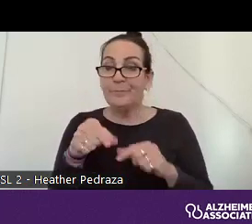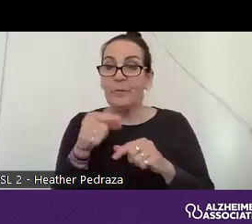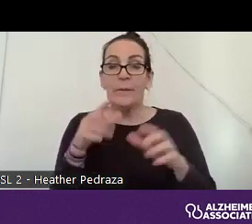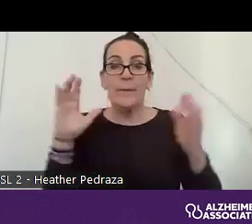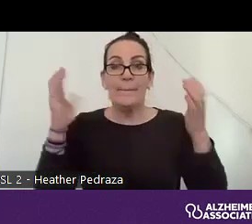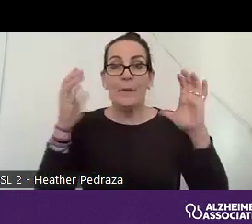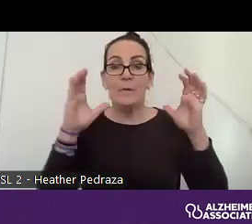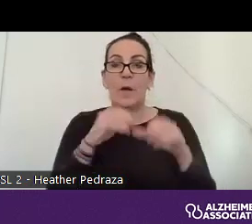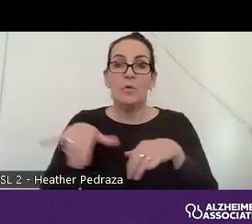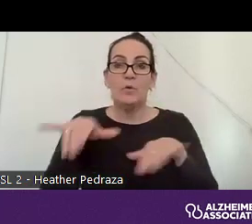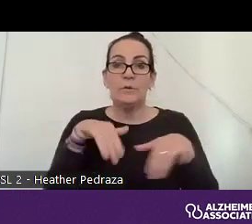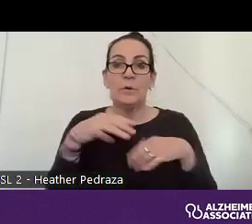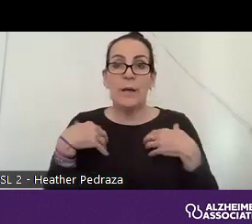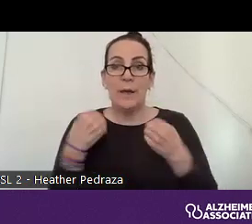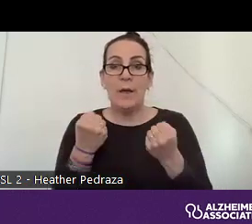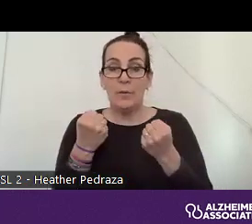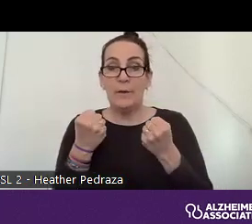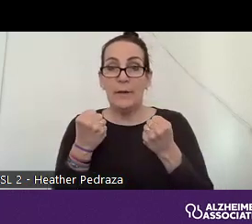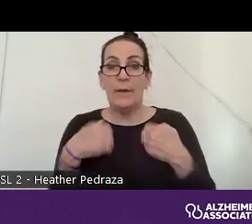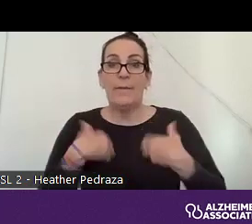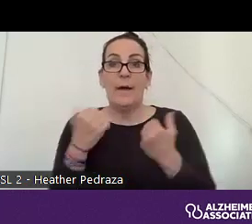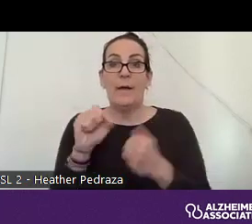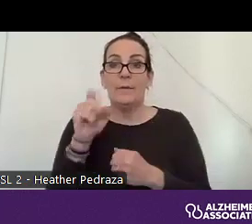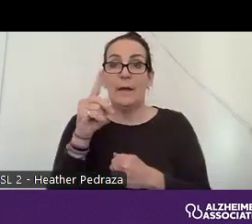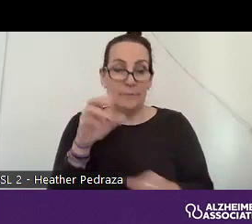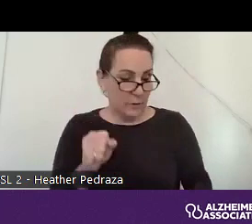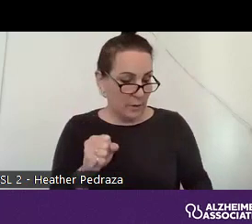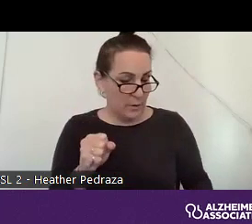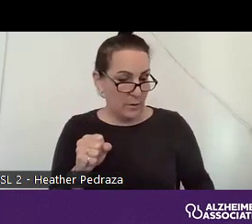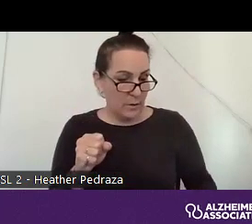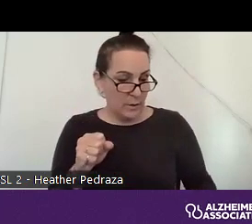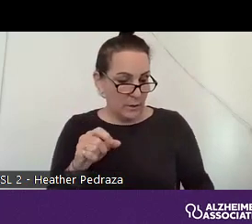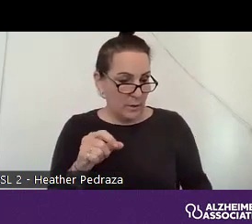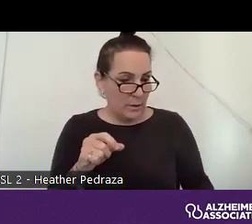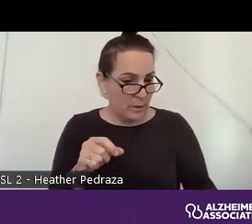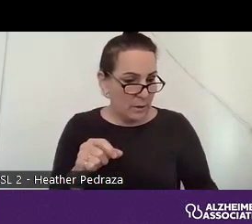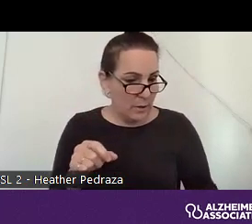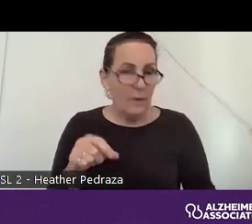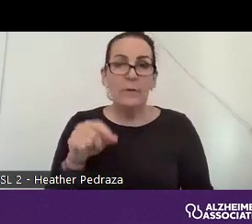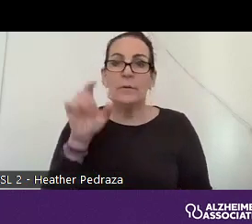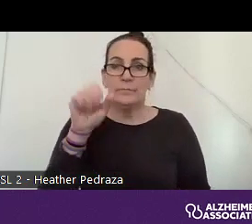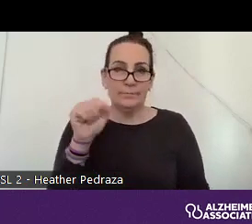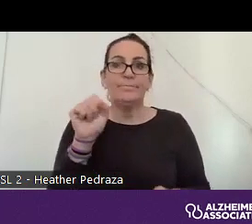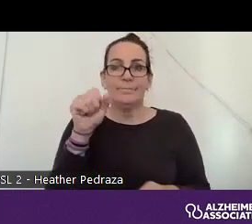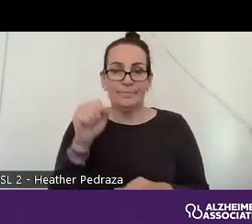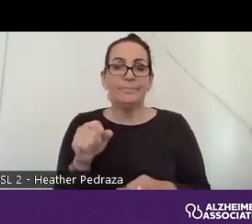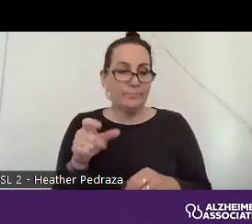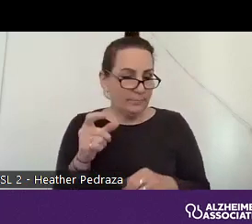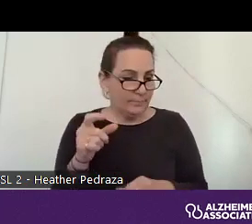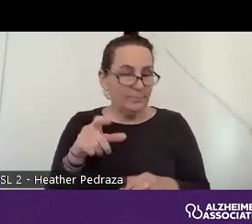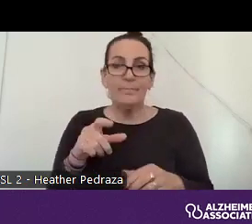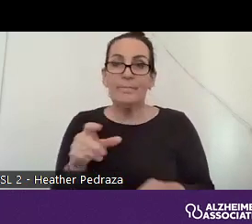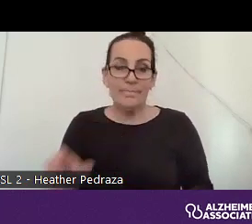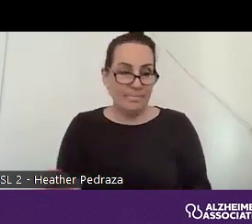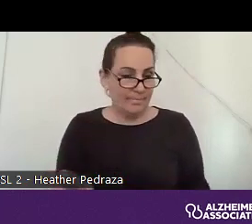if that would benefit brain health, but if that more hands-on and structured would be even more beneficial to our brain